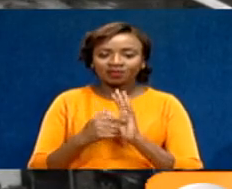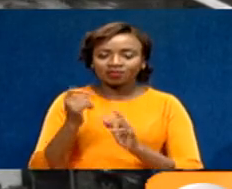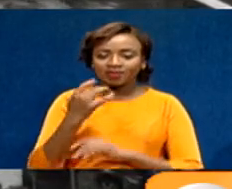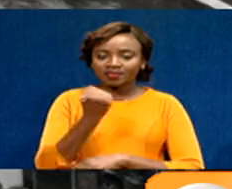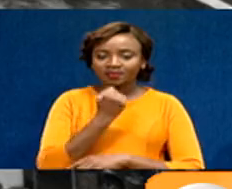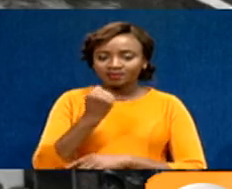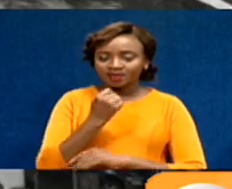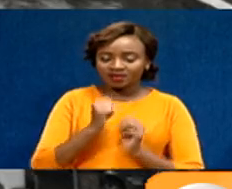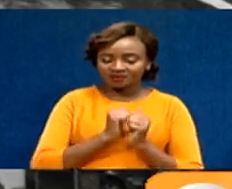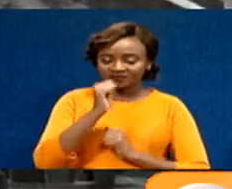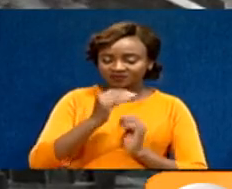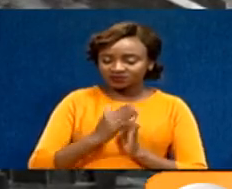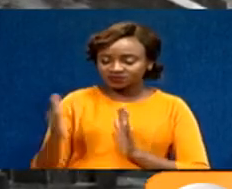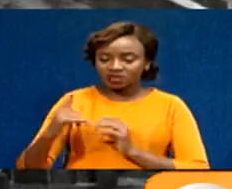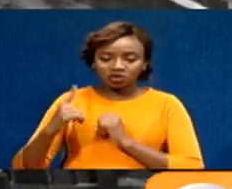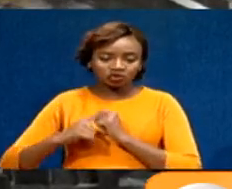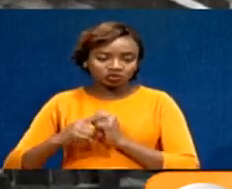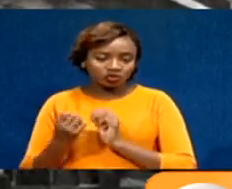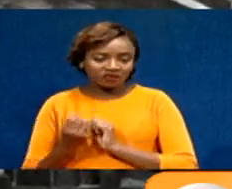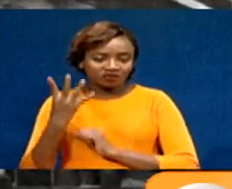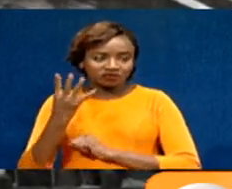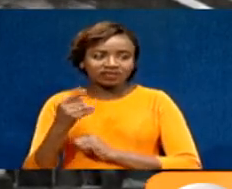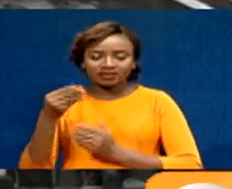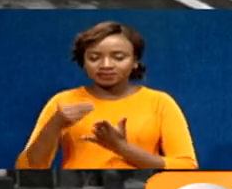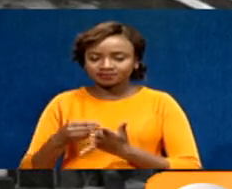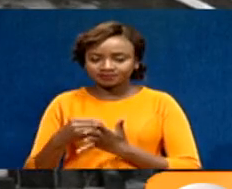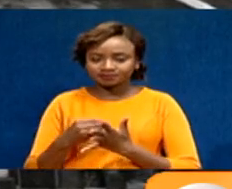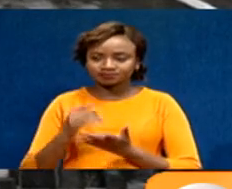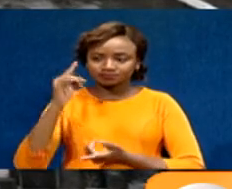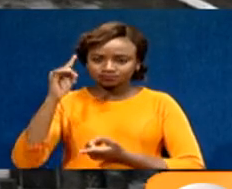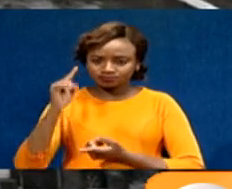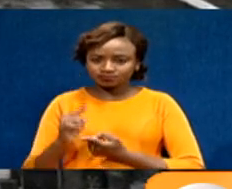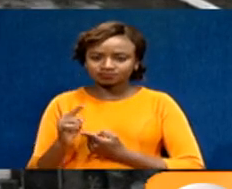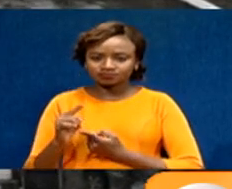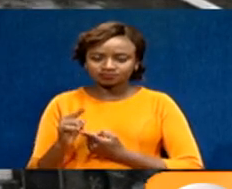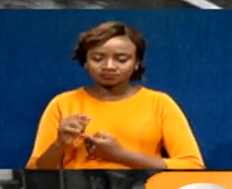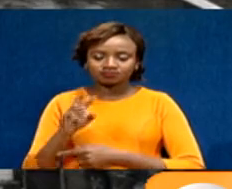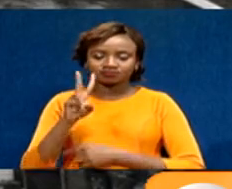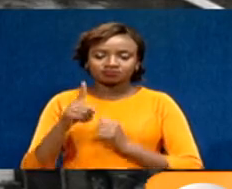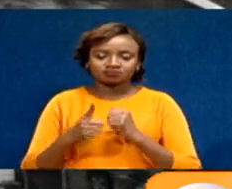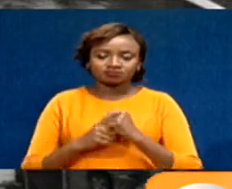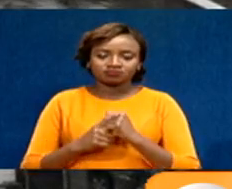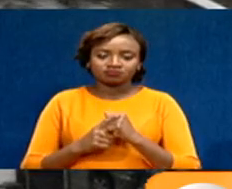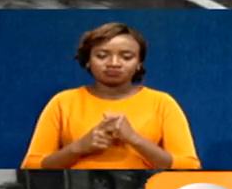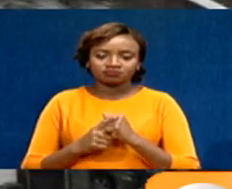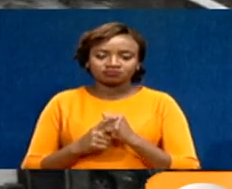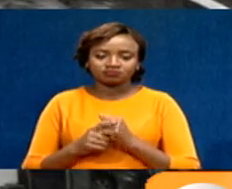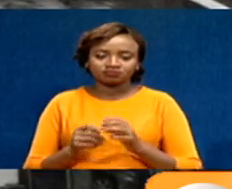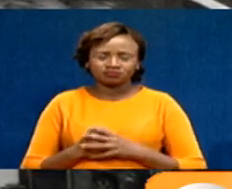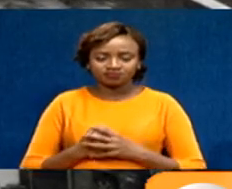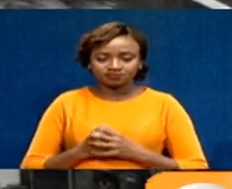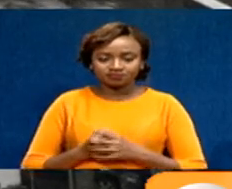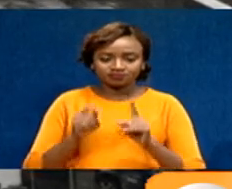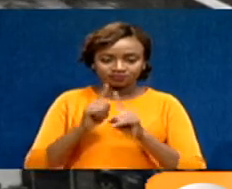May 15th and June 14th, the price stabilization mechanism has subsidized 26 shillings and 35 cents on the cost of